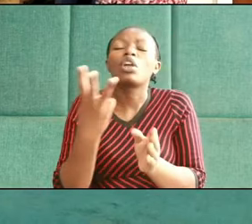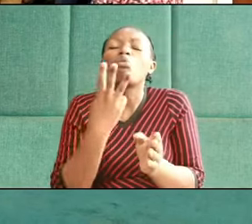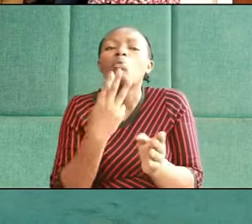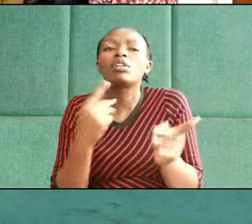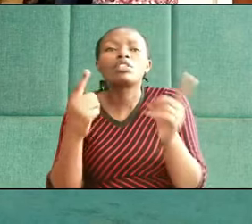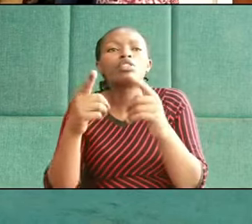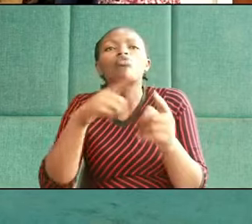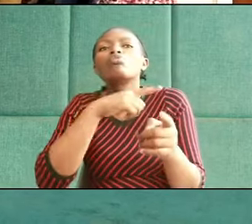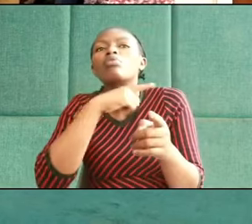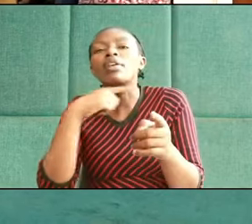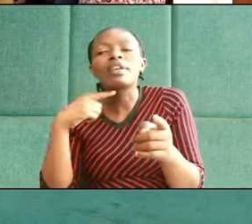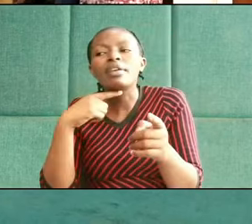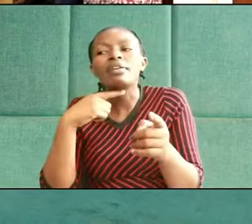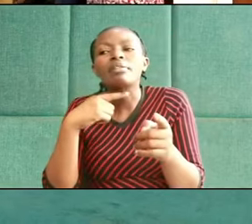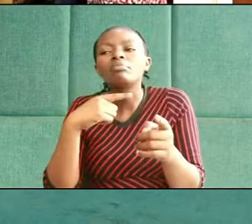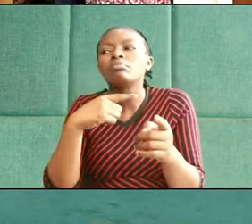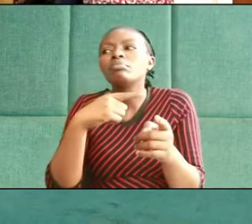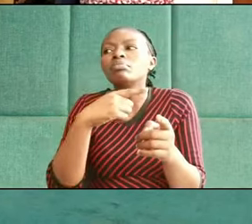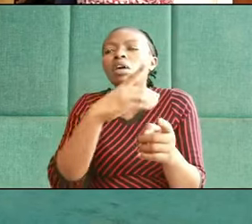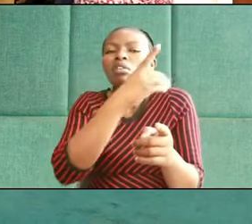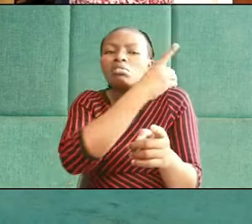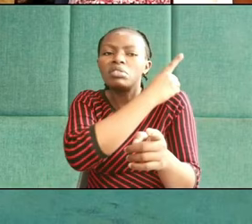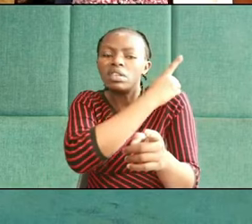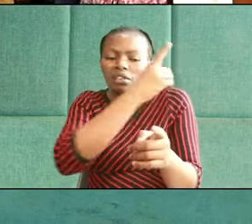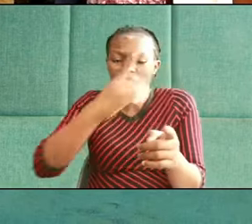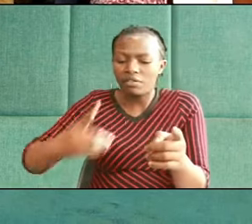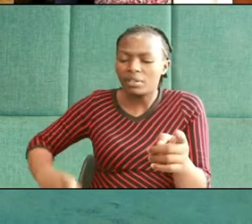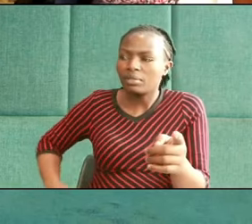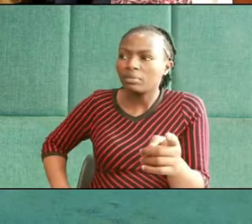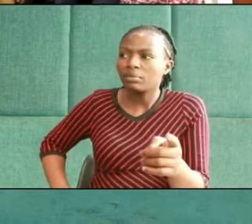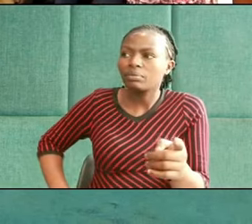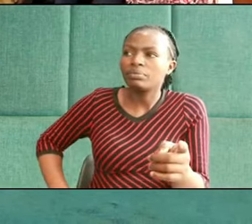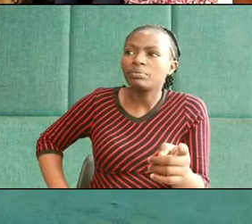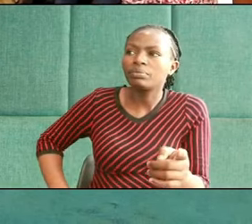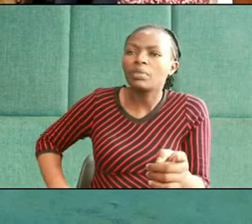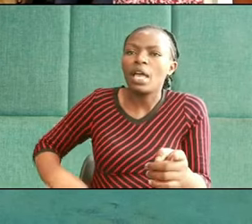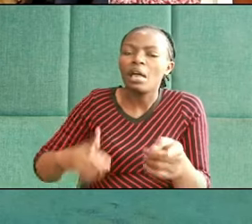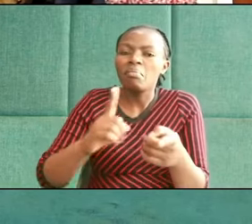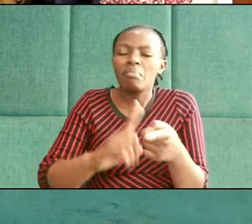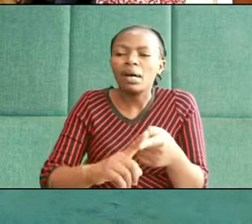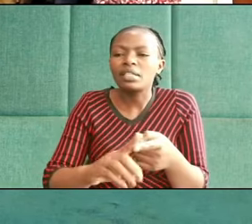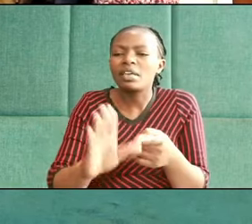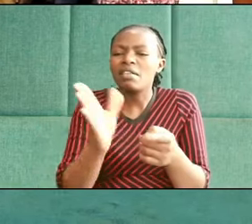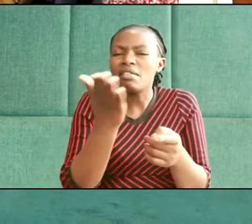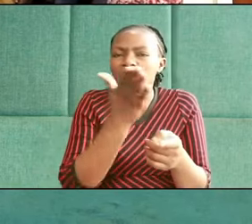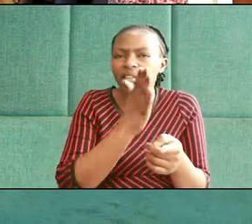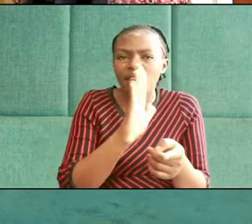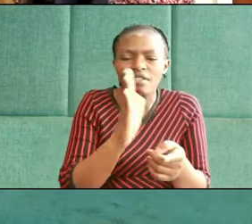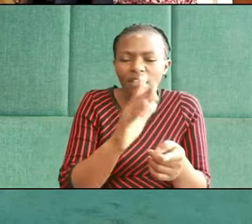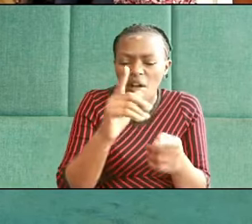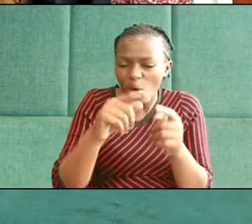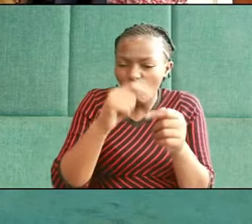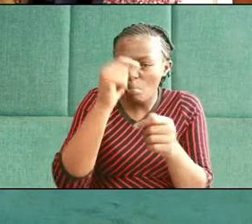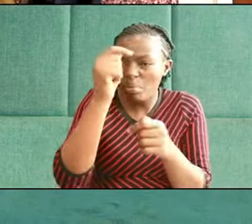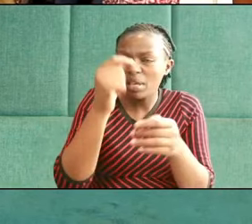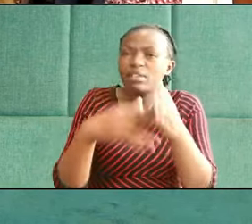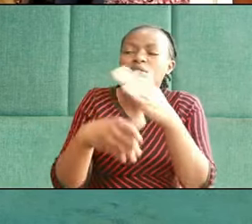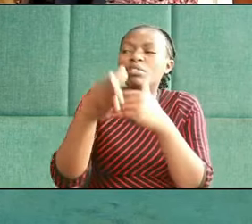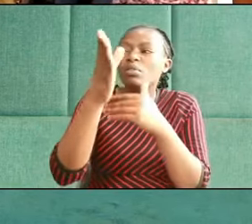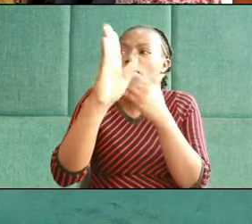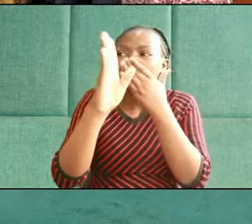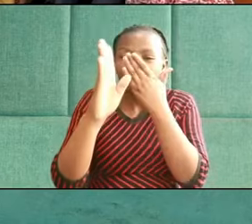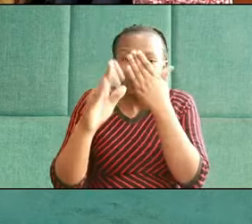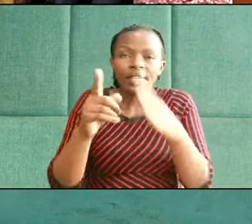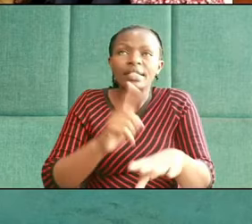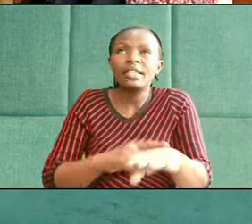He wanted to kill David. That is very true. And he did not obey God fully. You know, when God gave him the